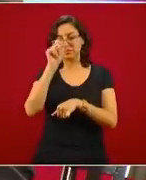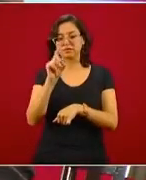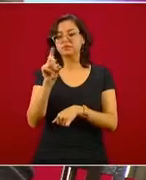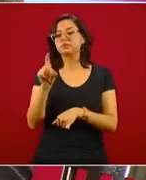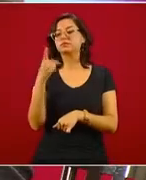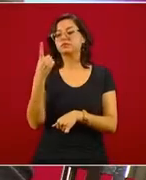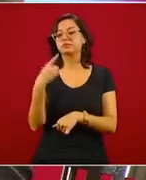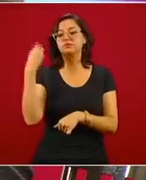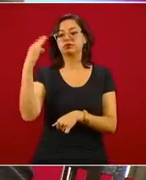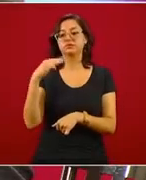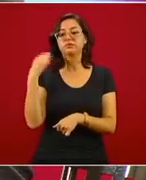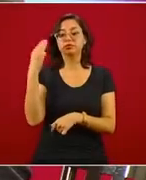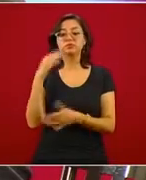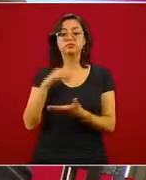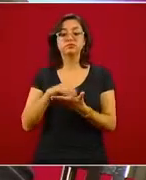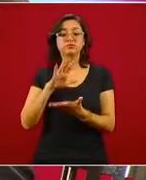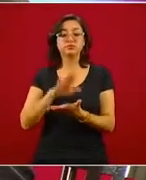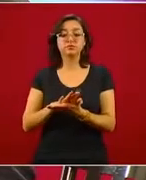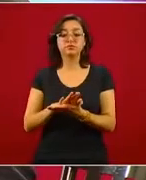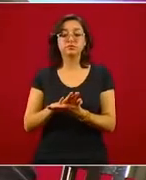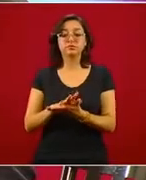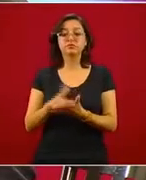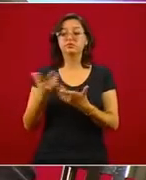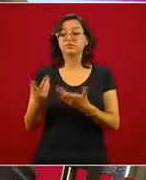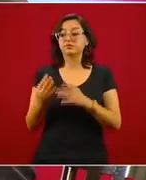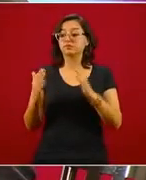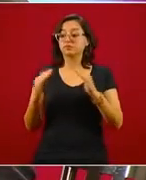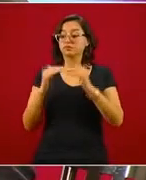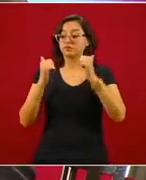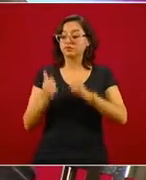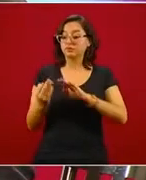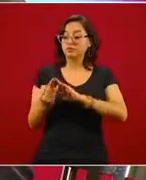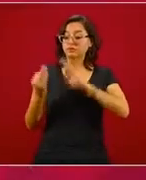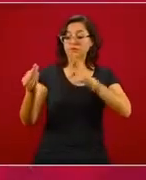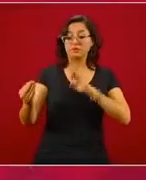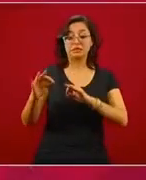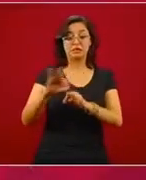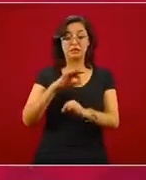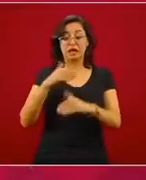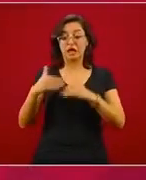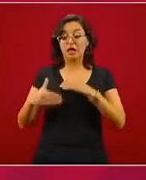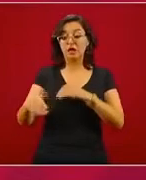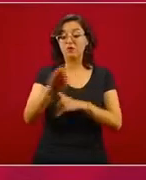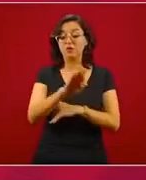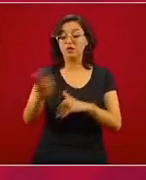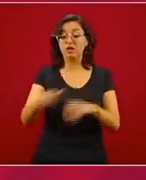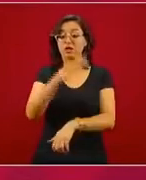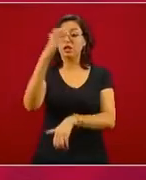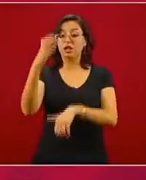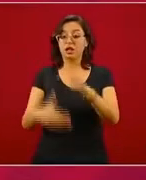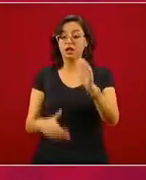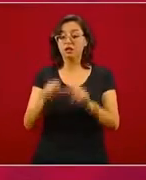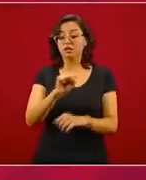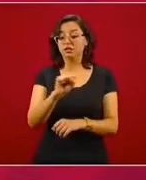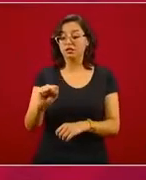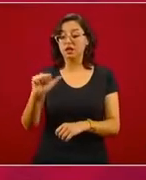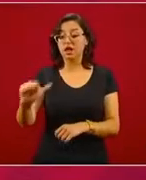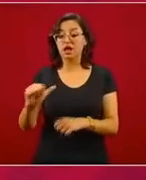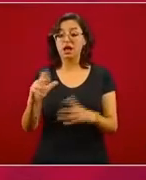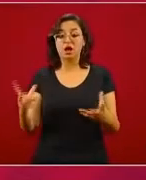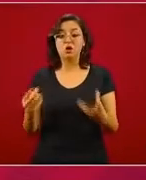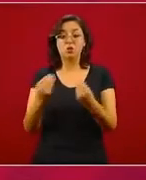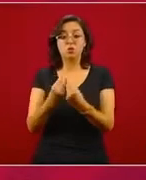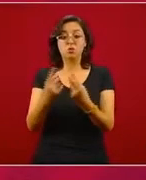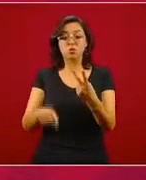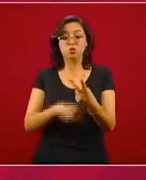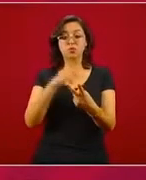And this also comes from the agreement that we signed on March 31st that said that after the National Safe Distancing Campaign would